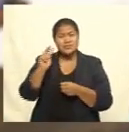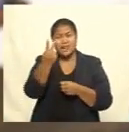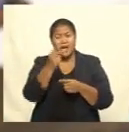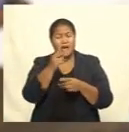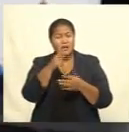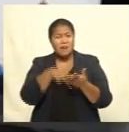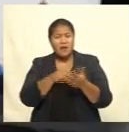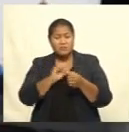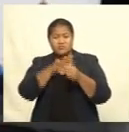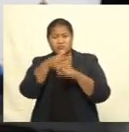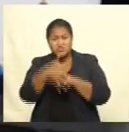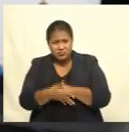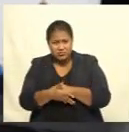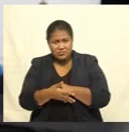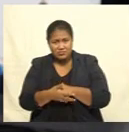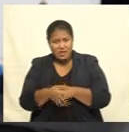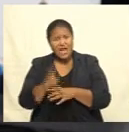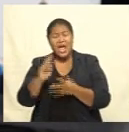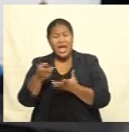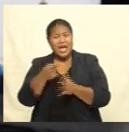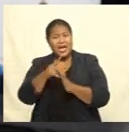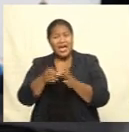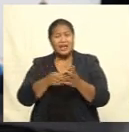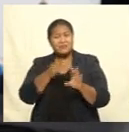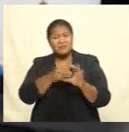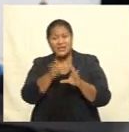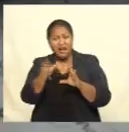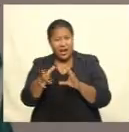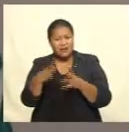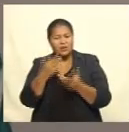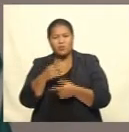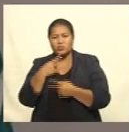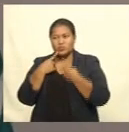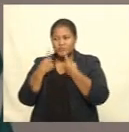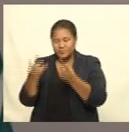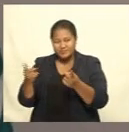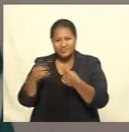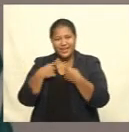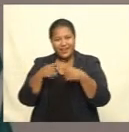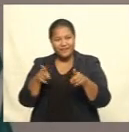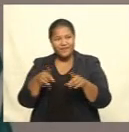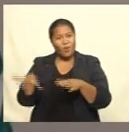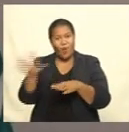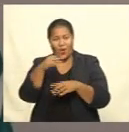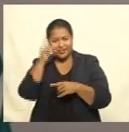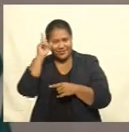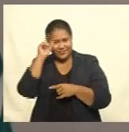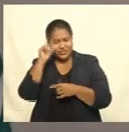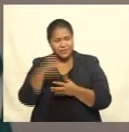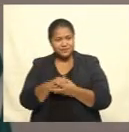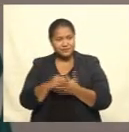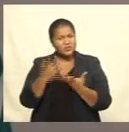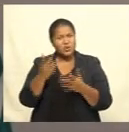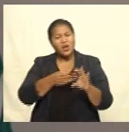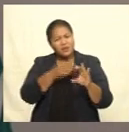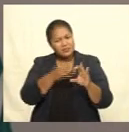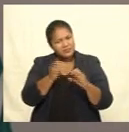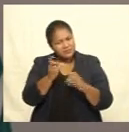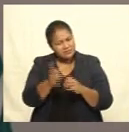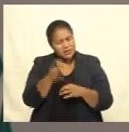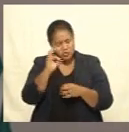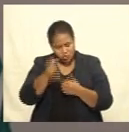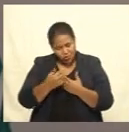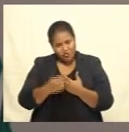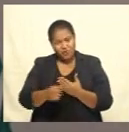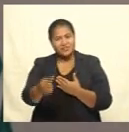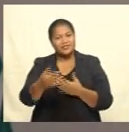pandemic and journalists are working to keep Fijians informed. As for journalists, they should just keep on doing their job.